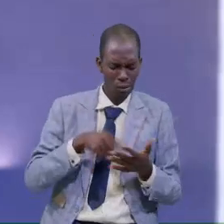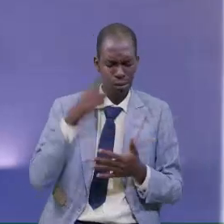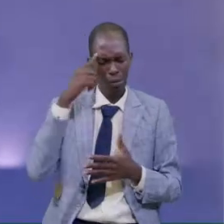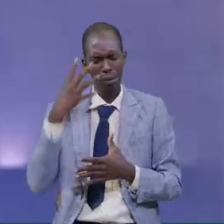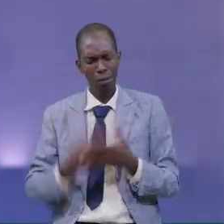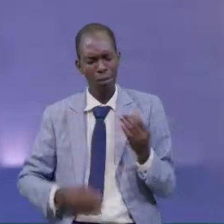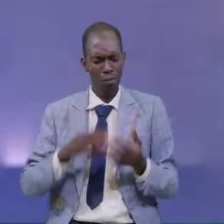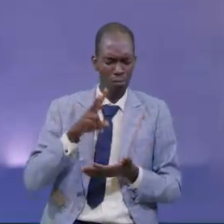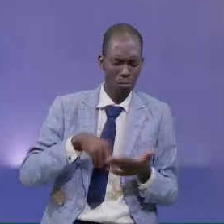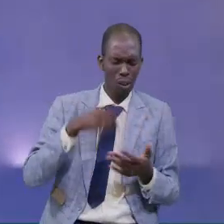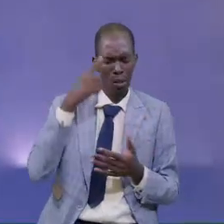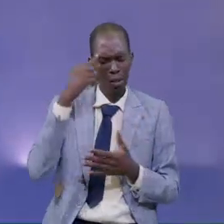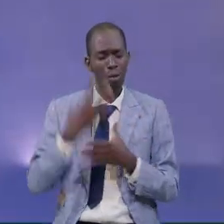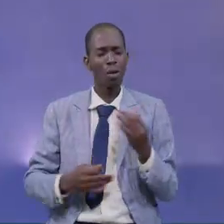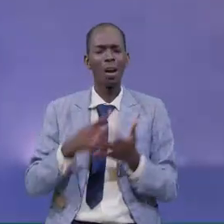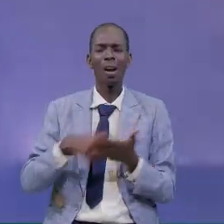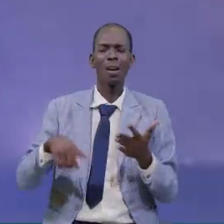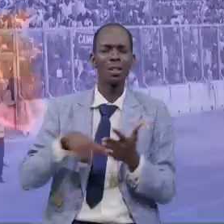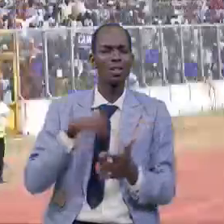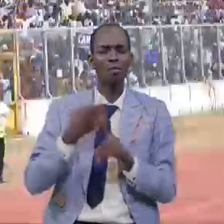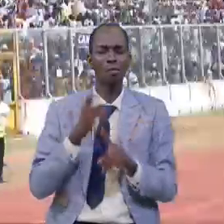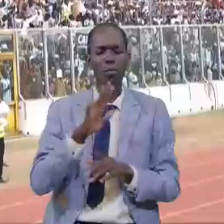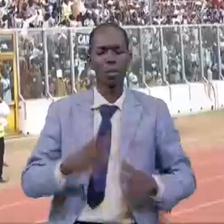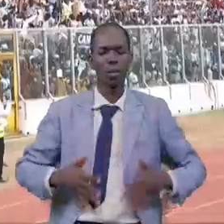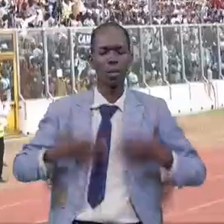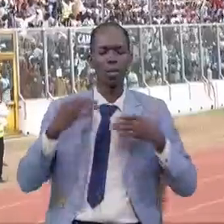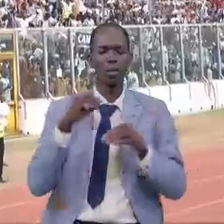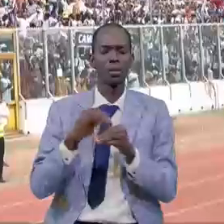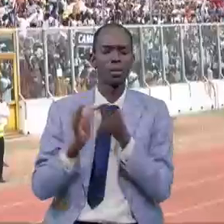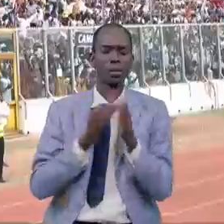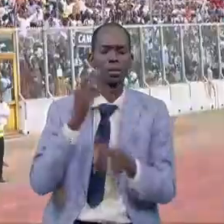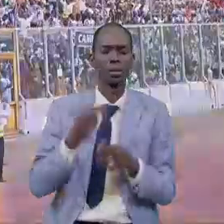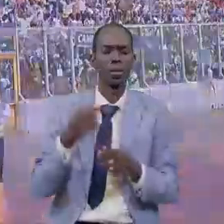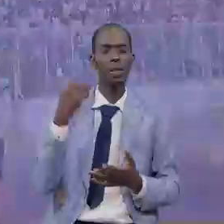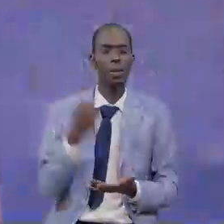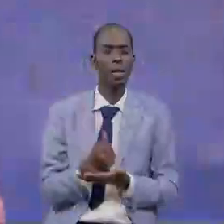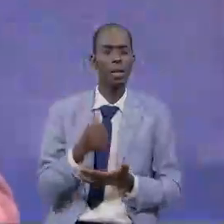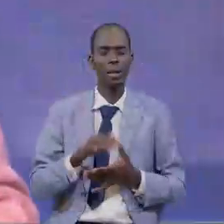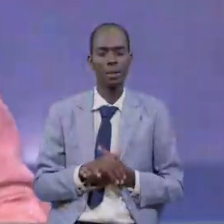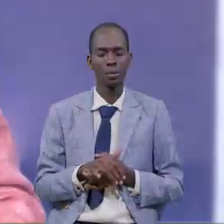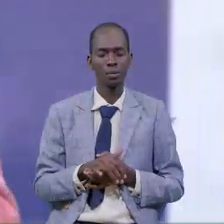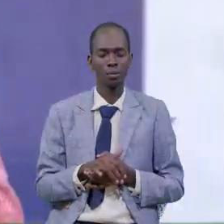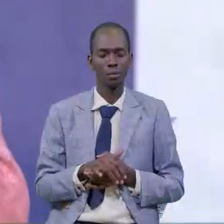forgetfulness, cancel from your life in Jesus' name.